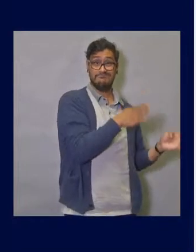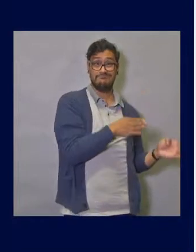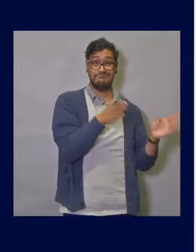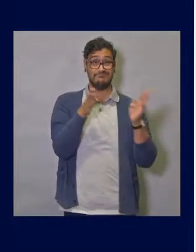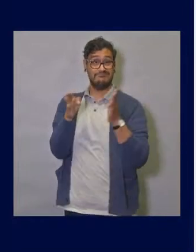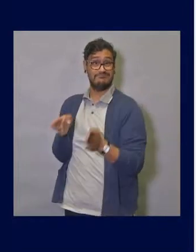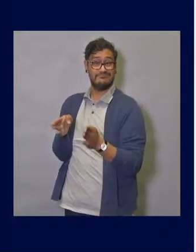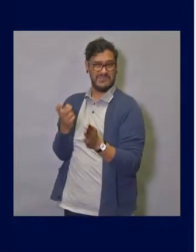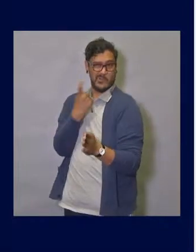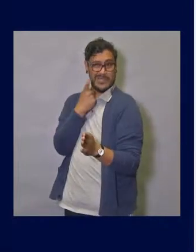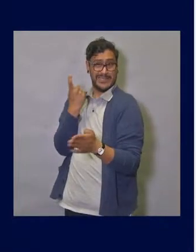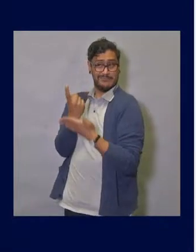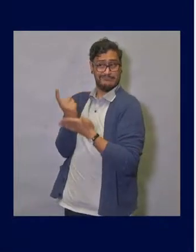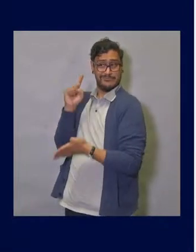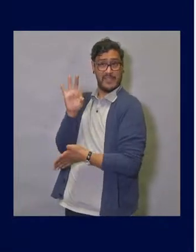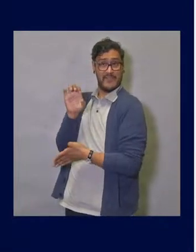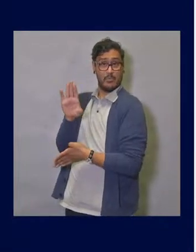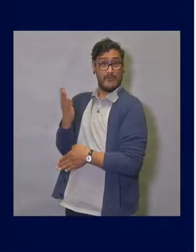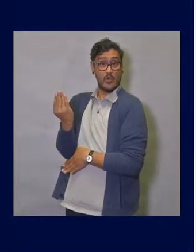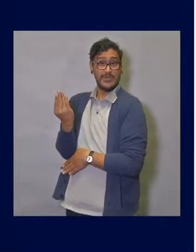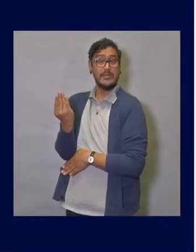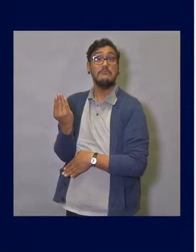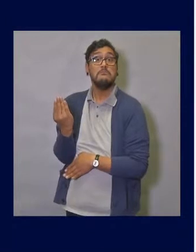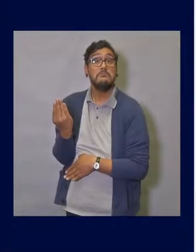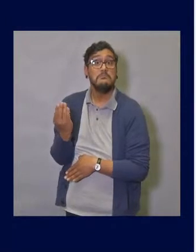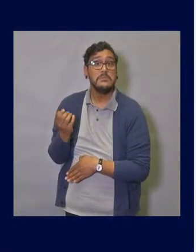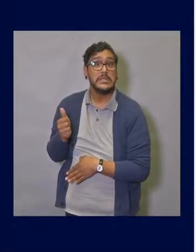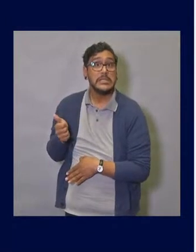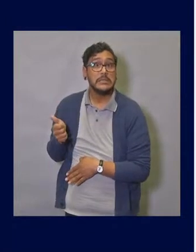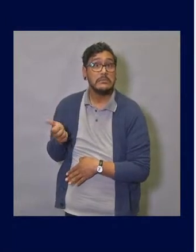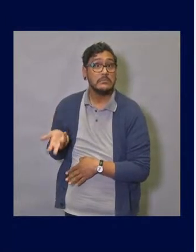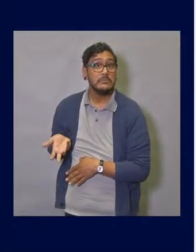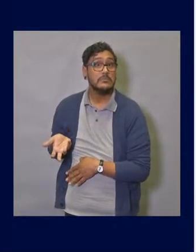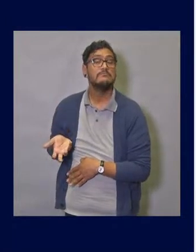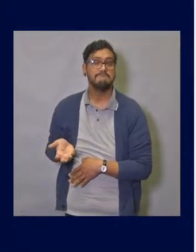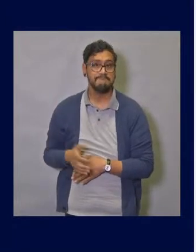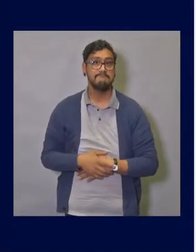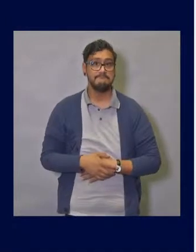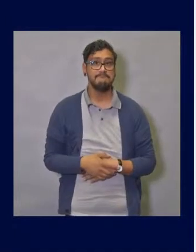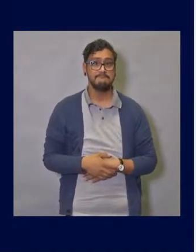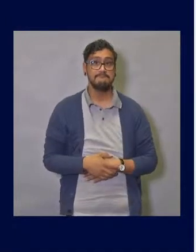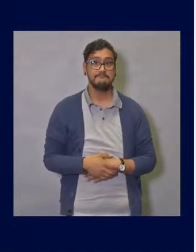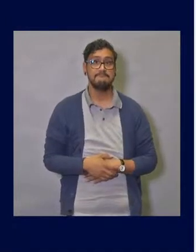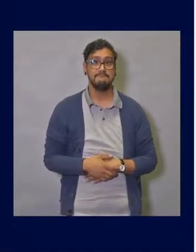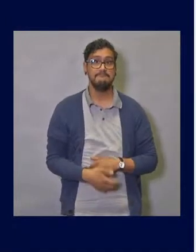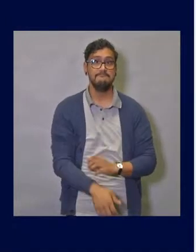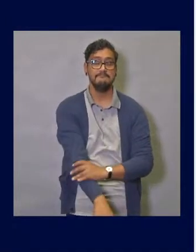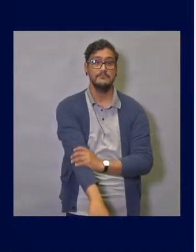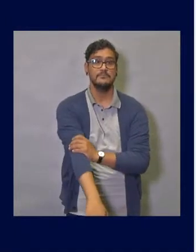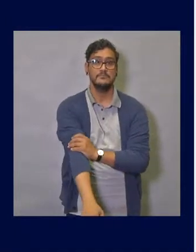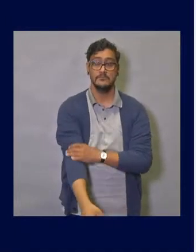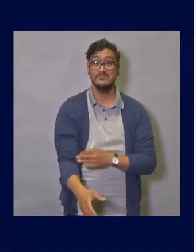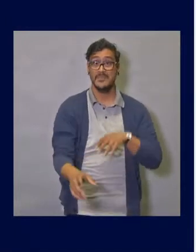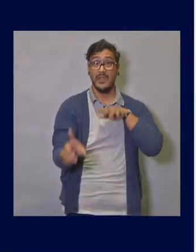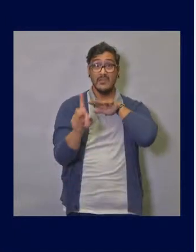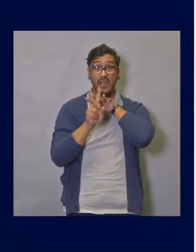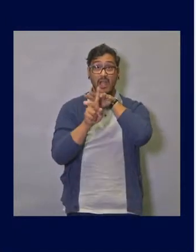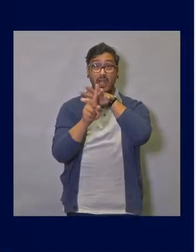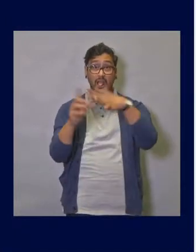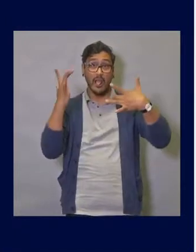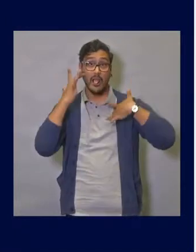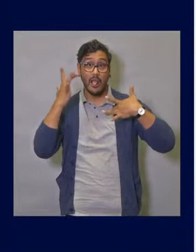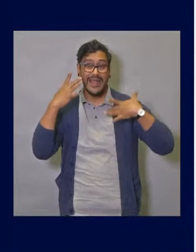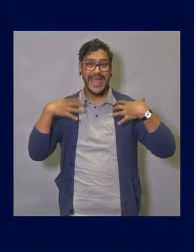of February 14th, there were 10. Next slide, please. And like cases, the number of deaths among